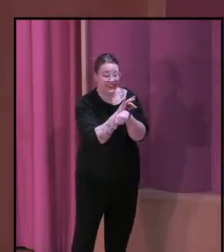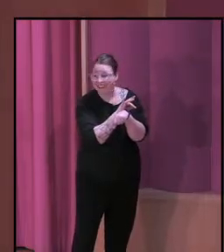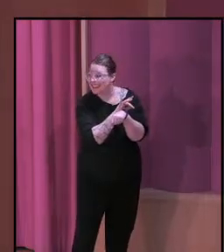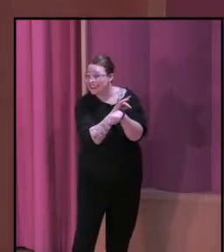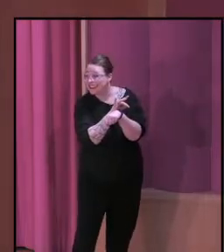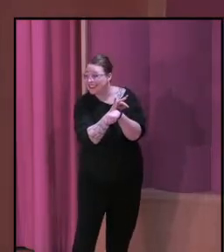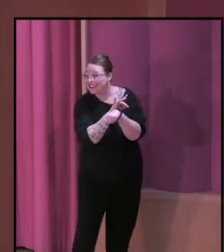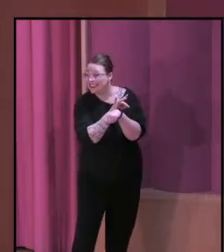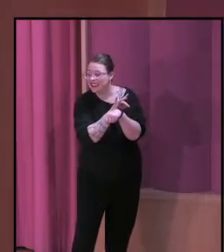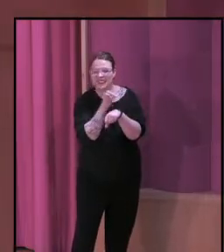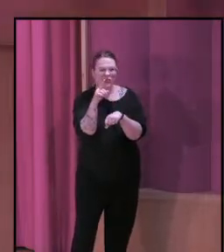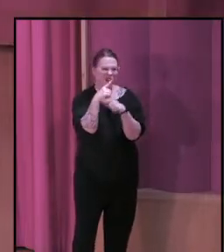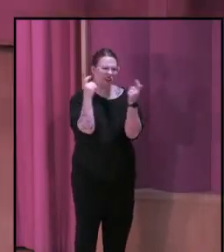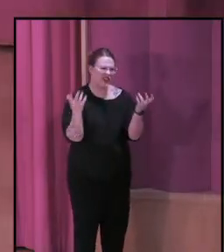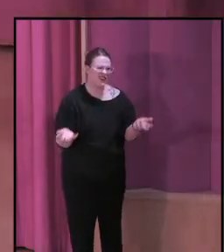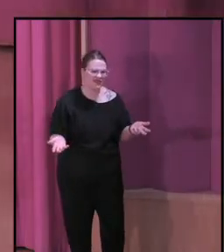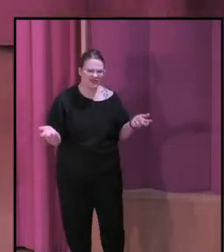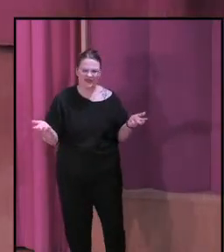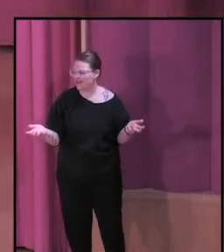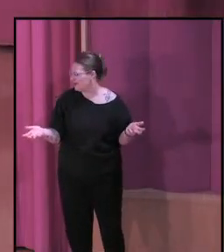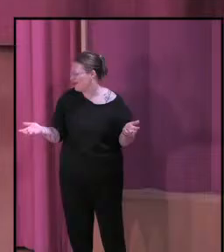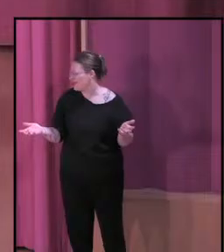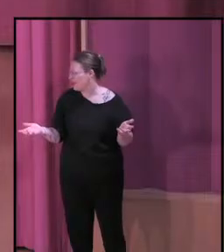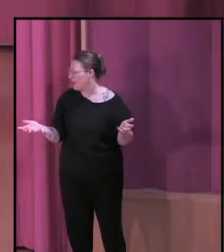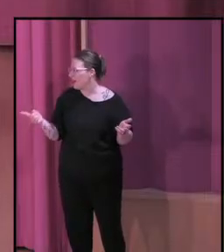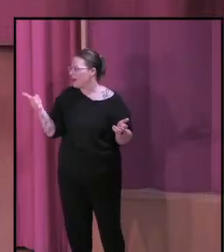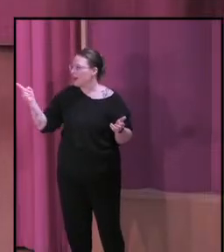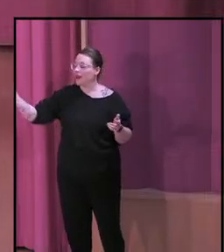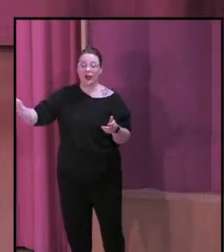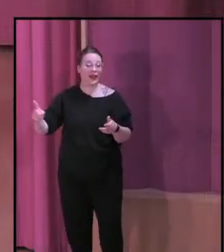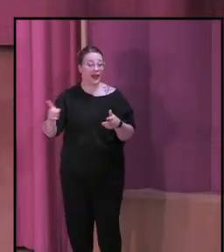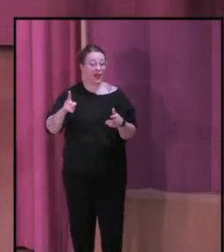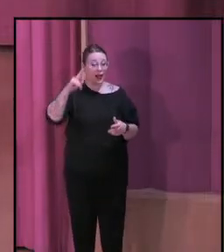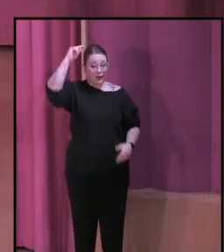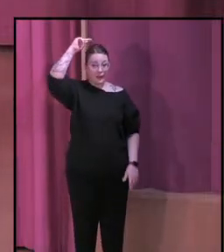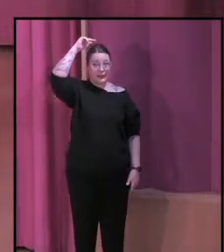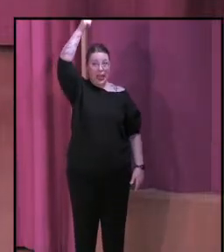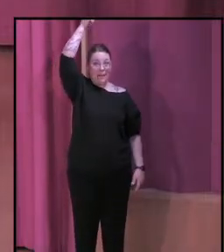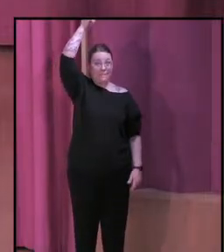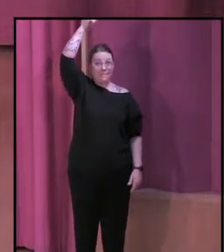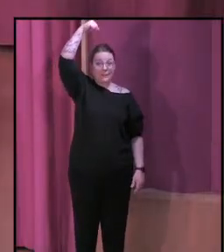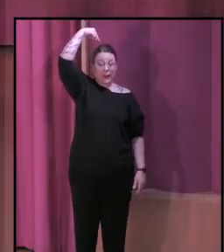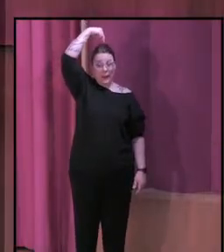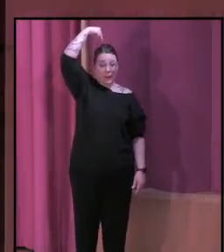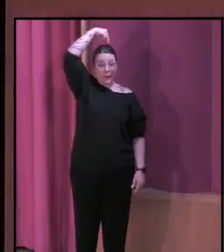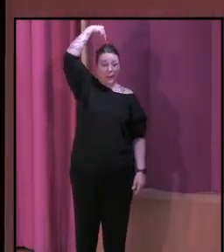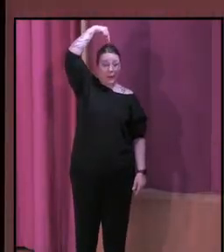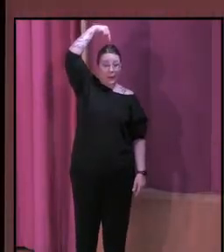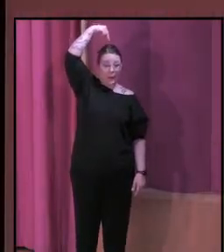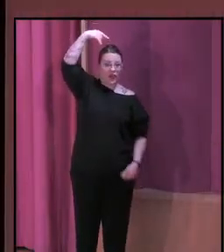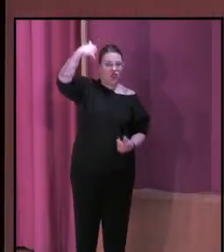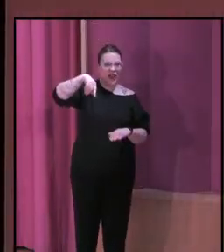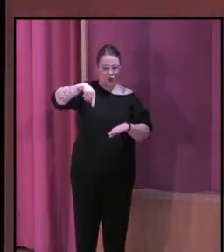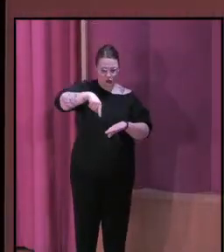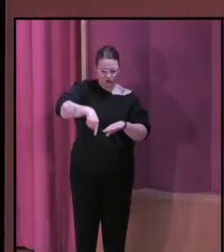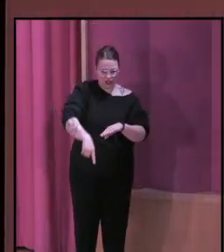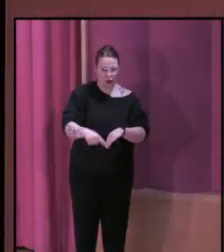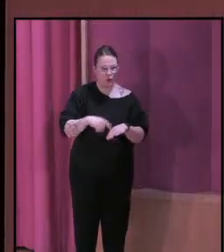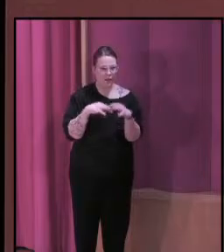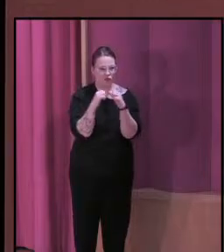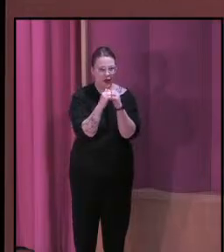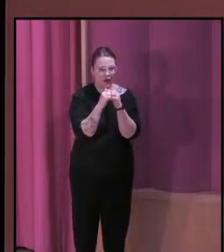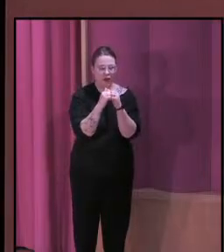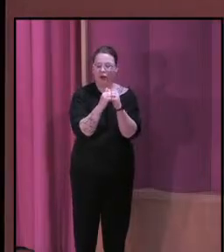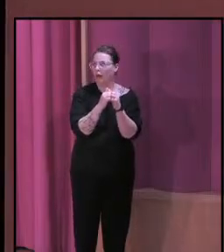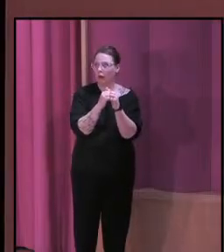but they're also really ugly. The sound of the gigantic top trying to grind into my brain will be amplified by the